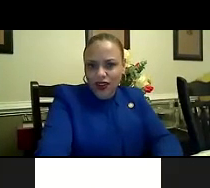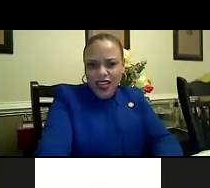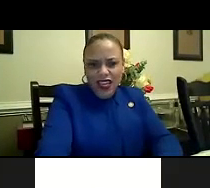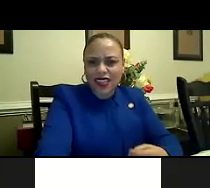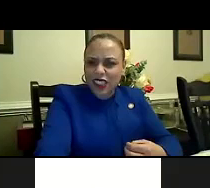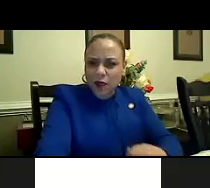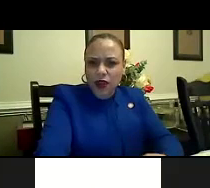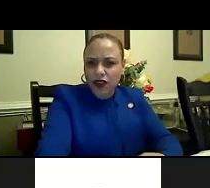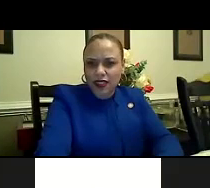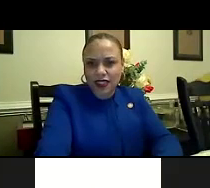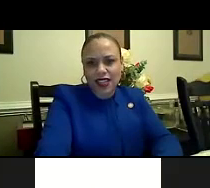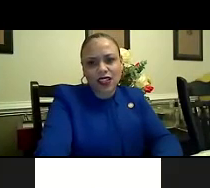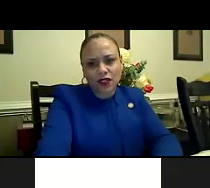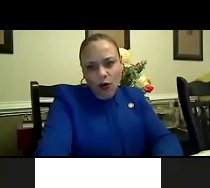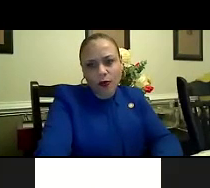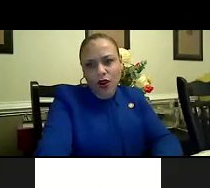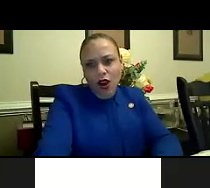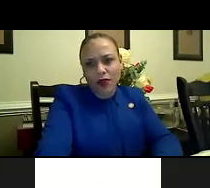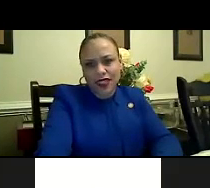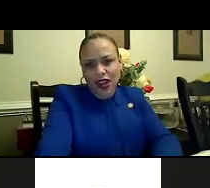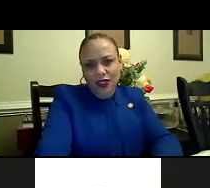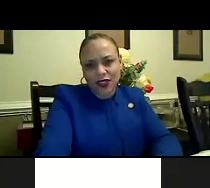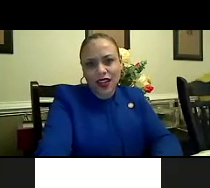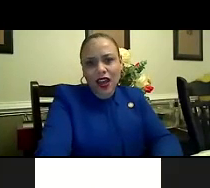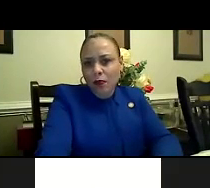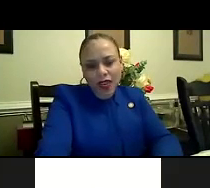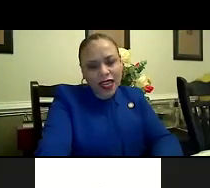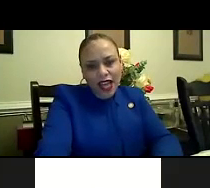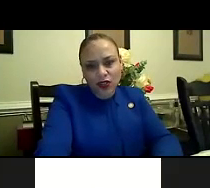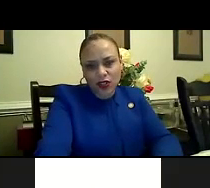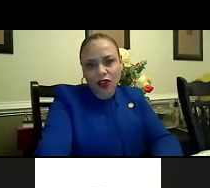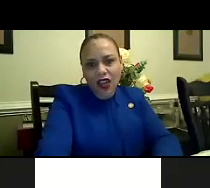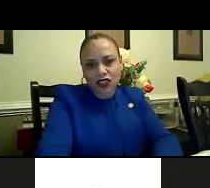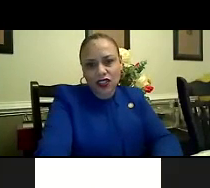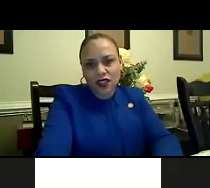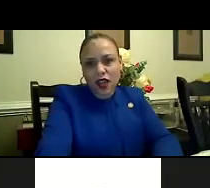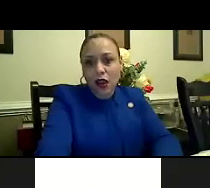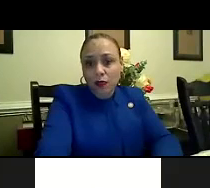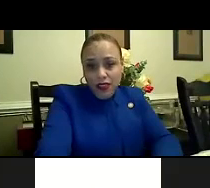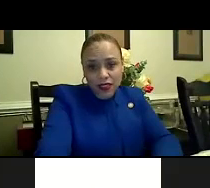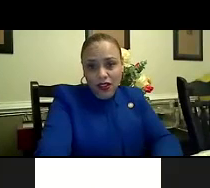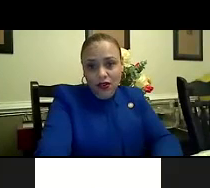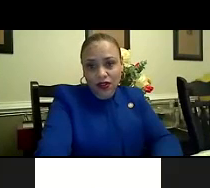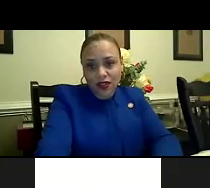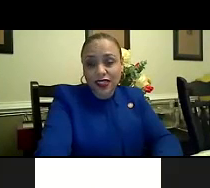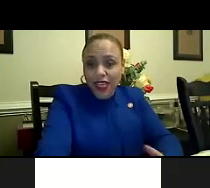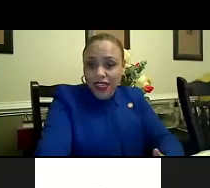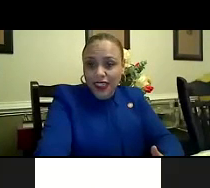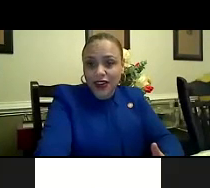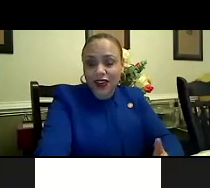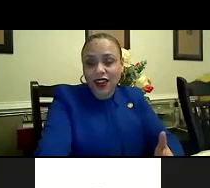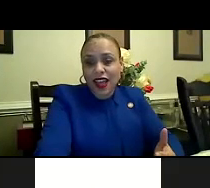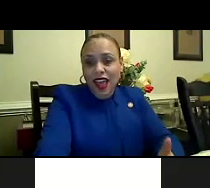work his experiences as a former Army doctor, a pediatric neurologist, a business owner, a